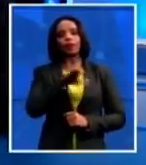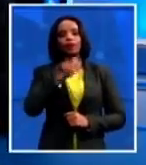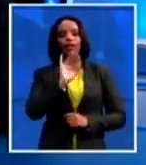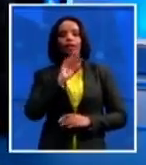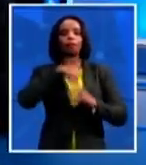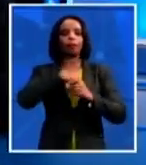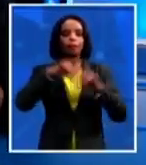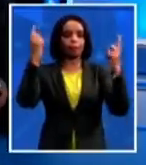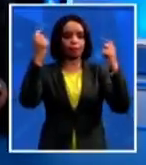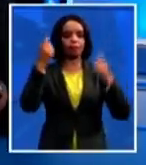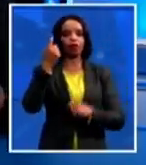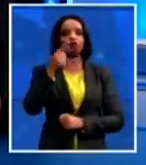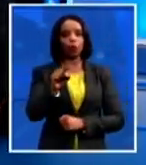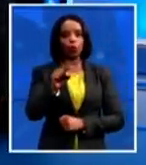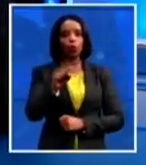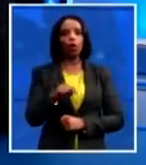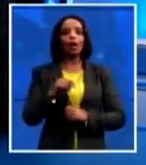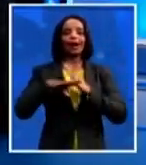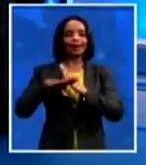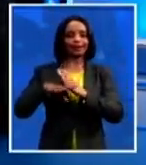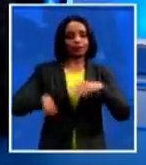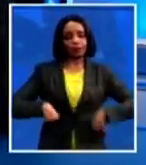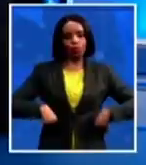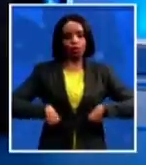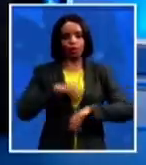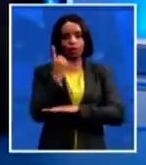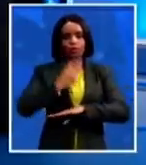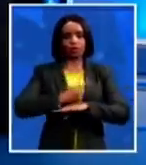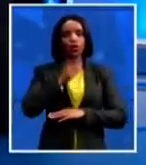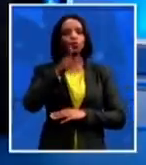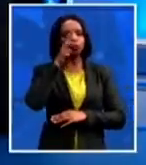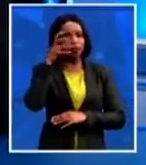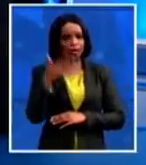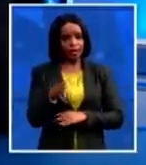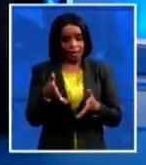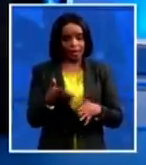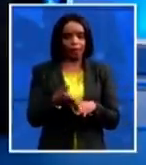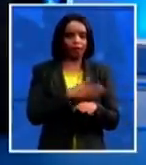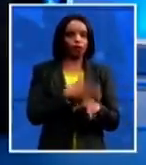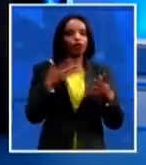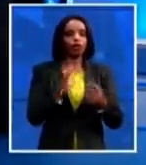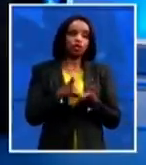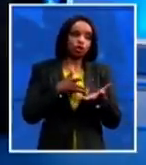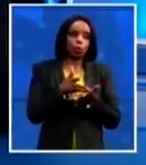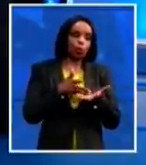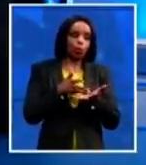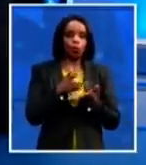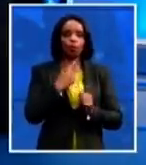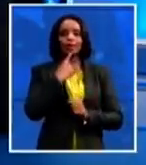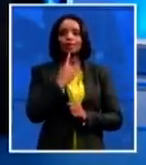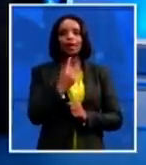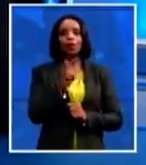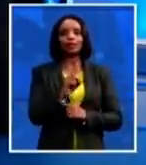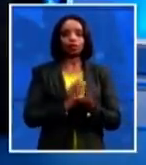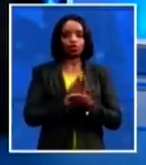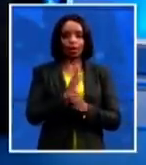corruption in the health space. The theme is your right, your role, say no to corruption. Another story we reported on during the week that